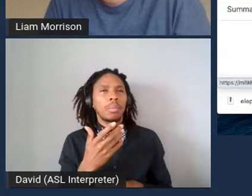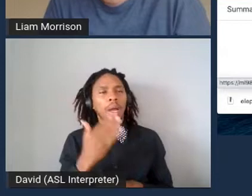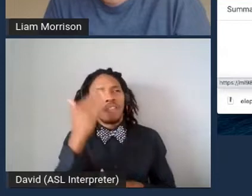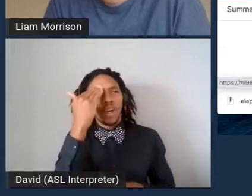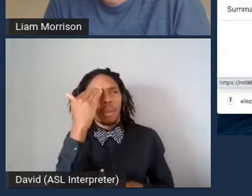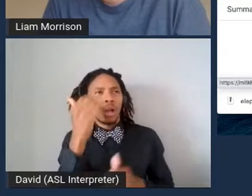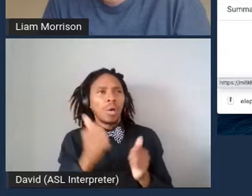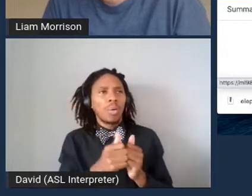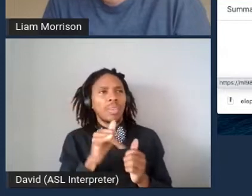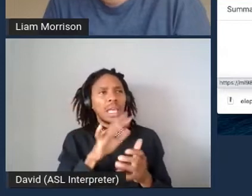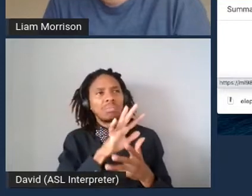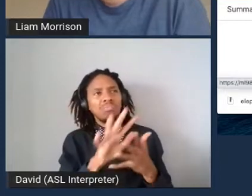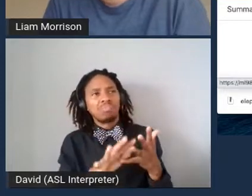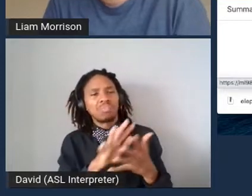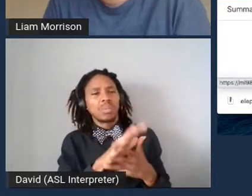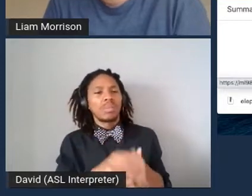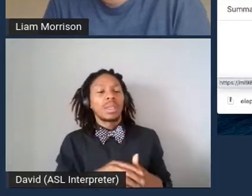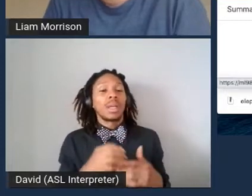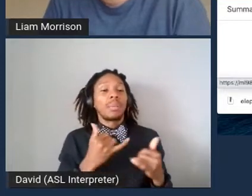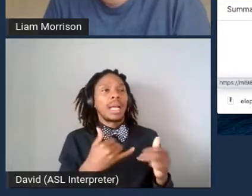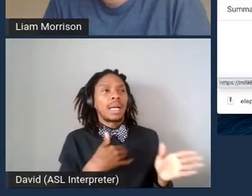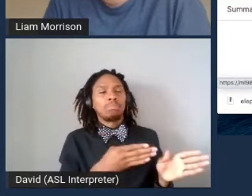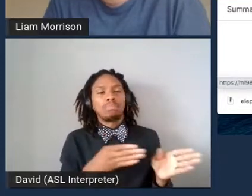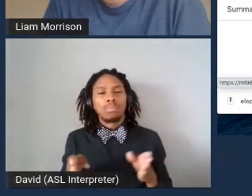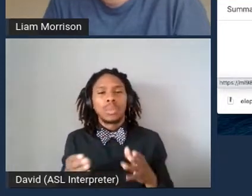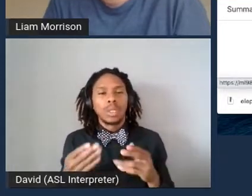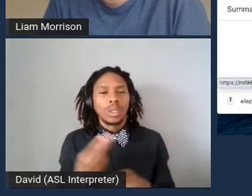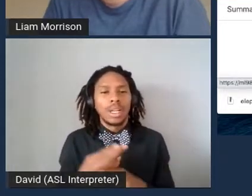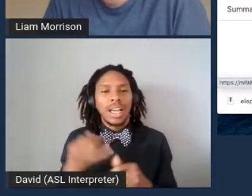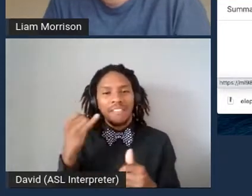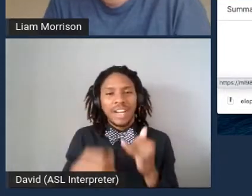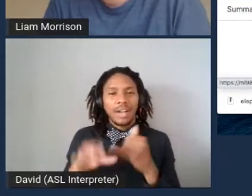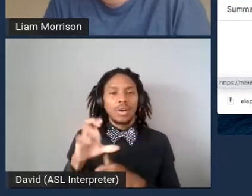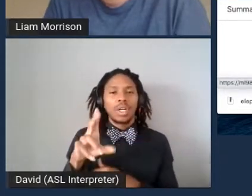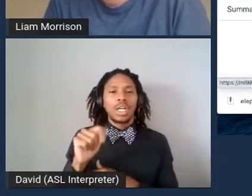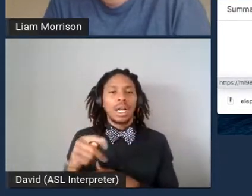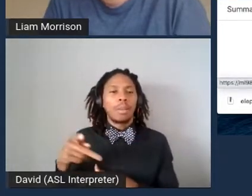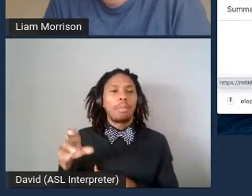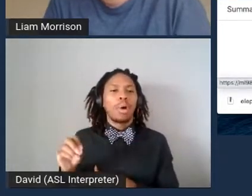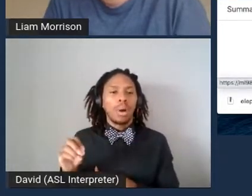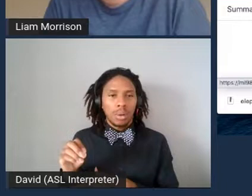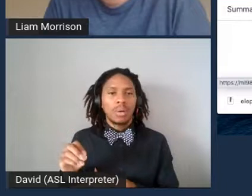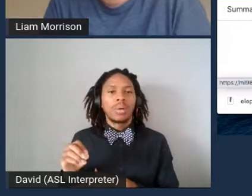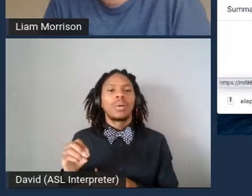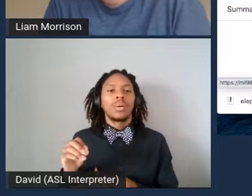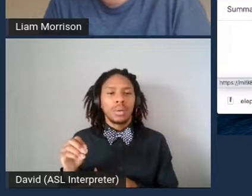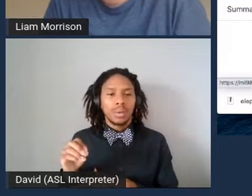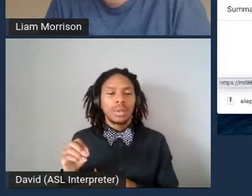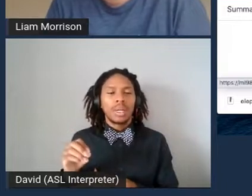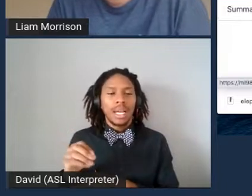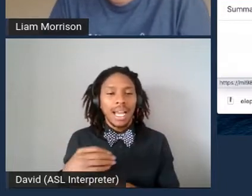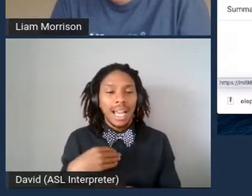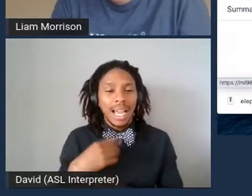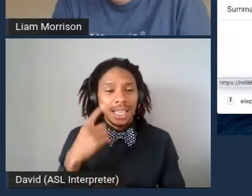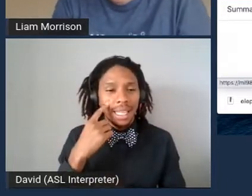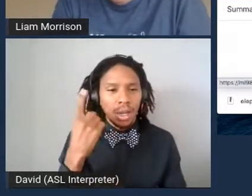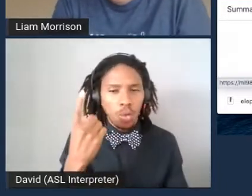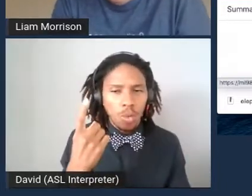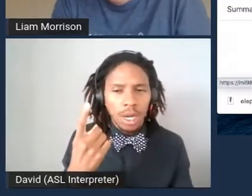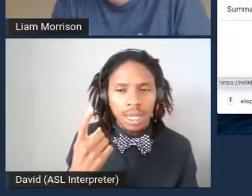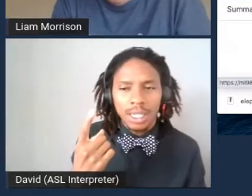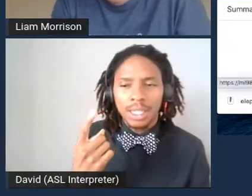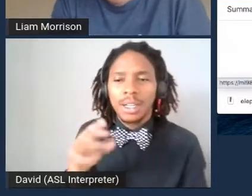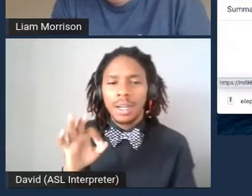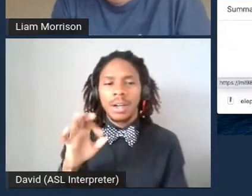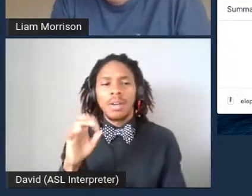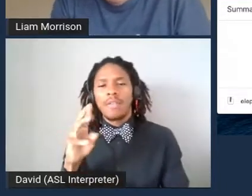this, but now I use Final Cut Pro, and I think one of the formats that I would probably want to use,